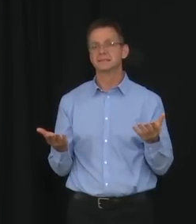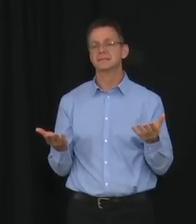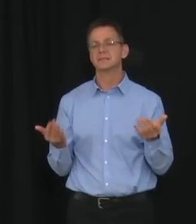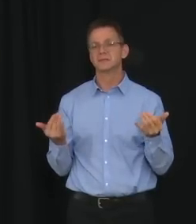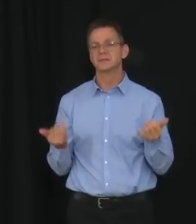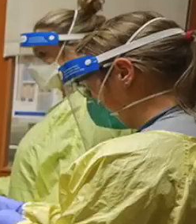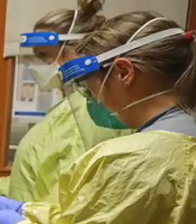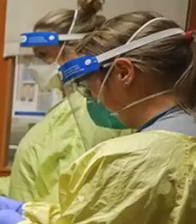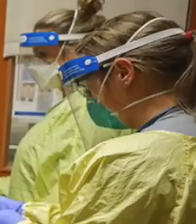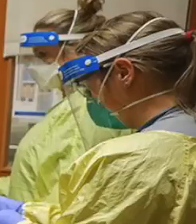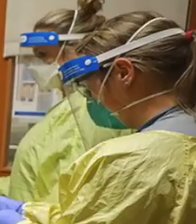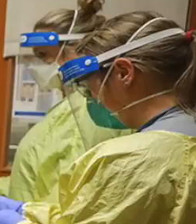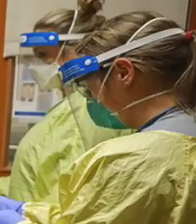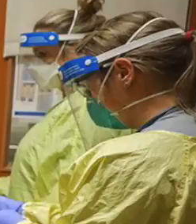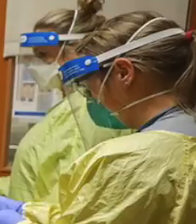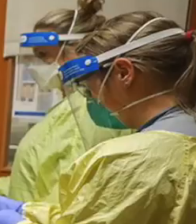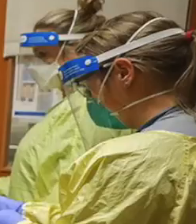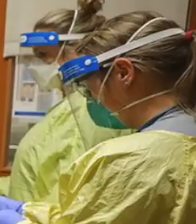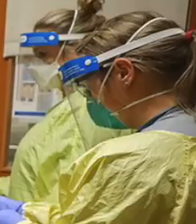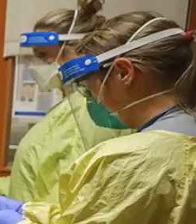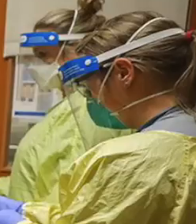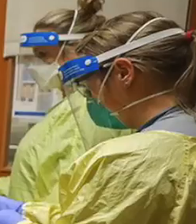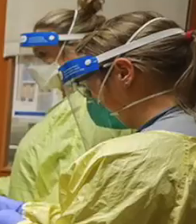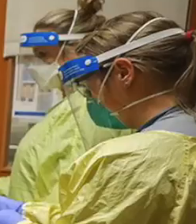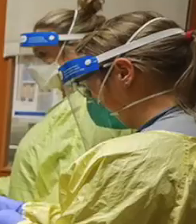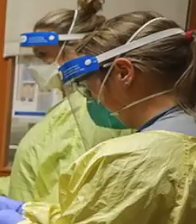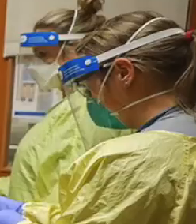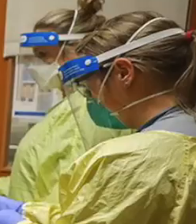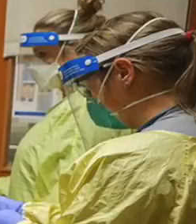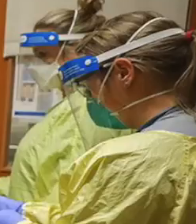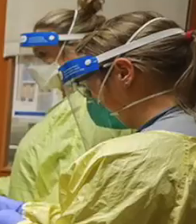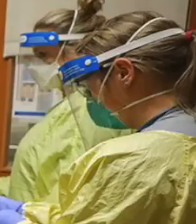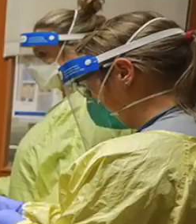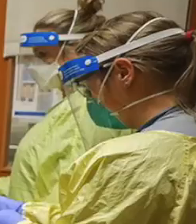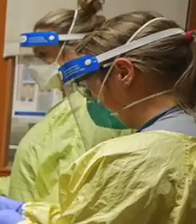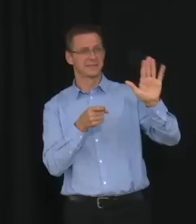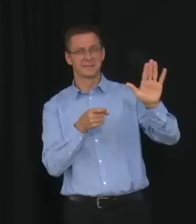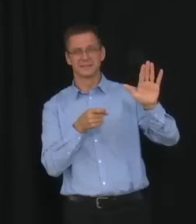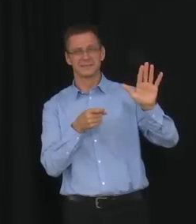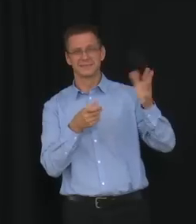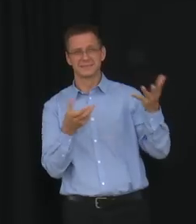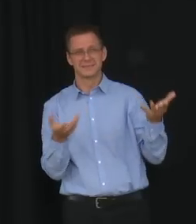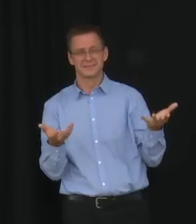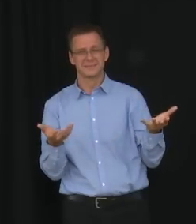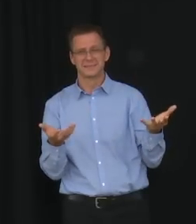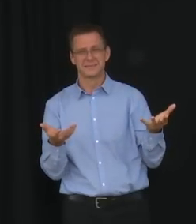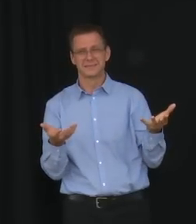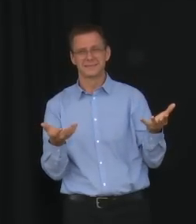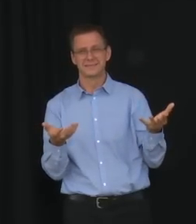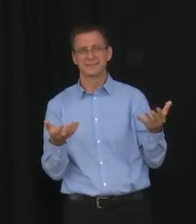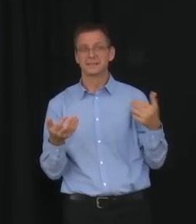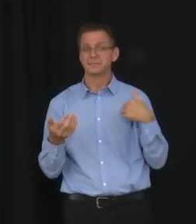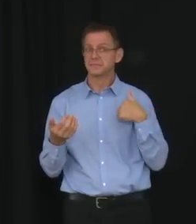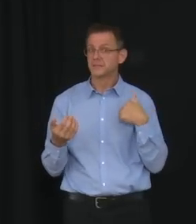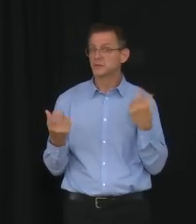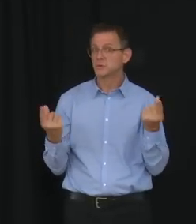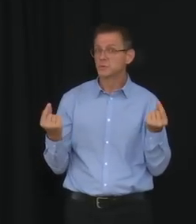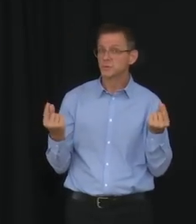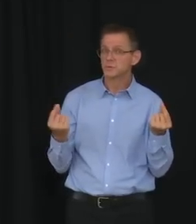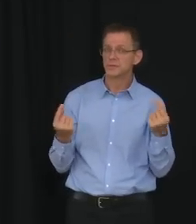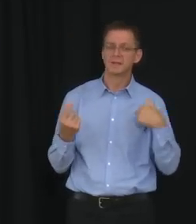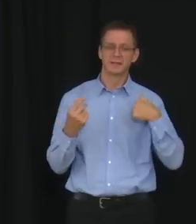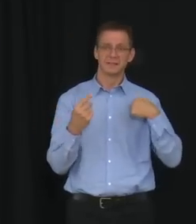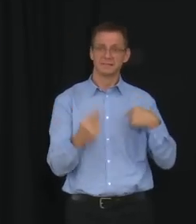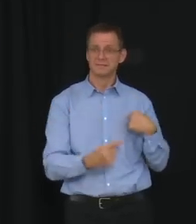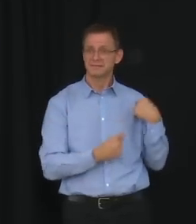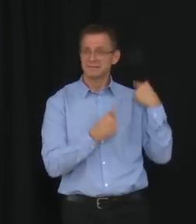around postponing and delaying surgeries. That creates immediate capacity for me. What I have always done is at